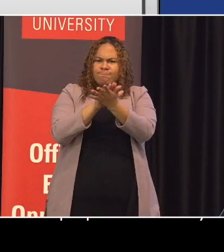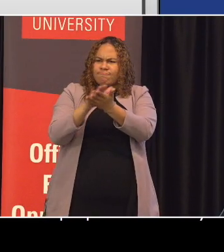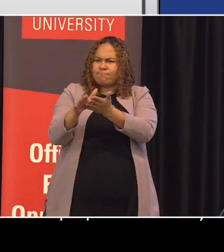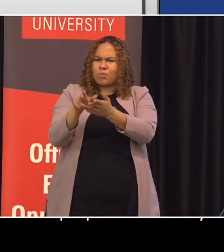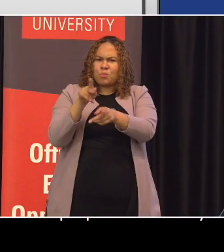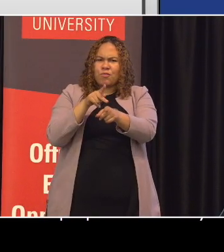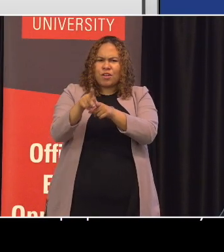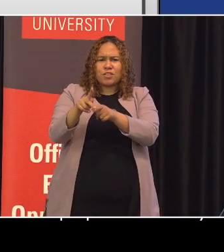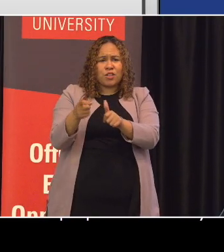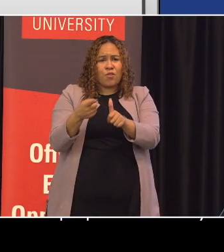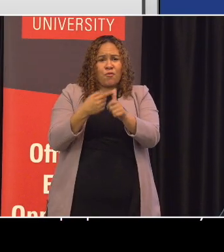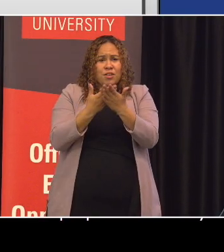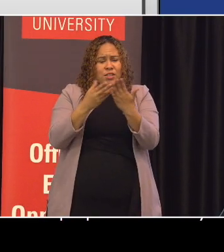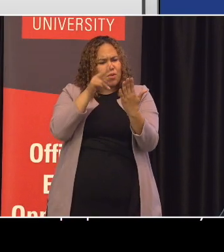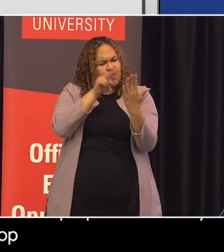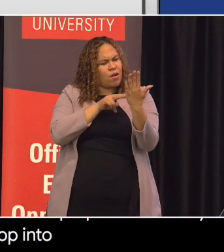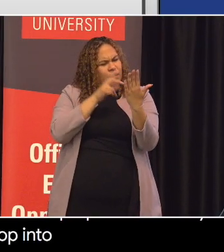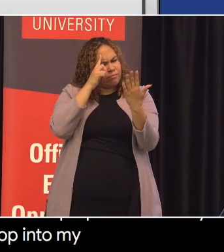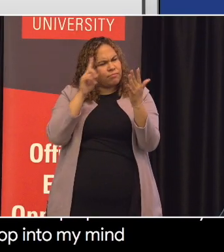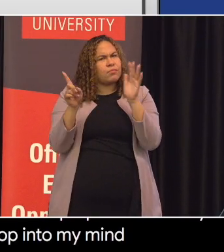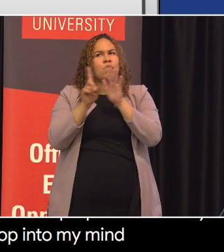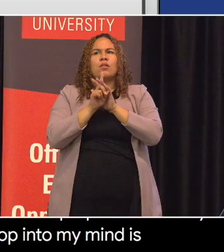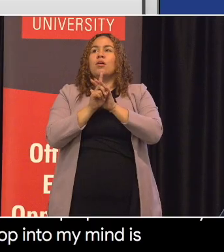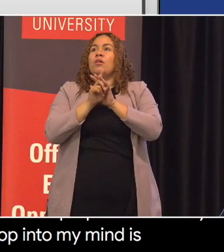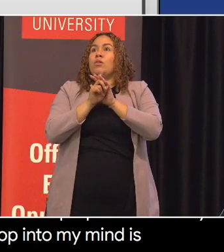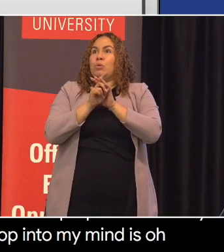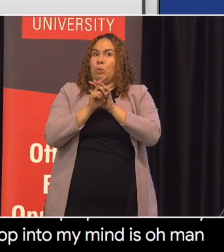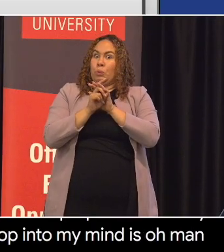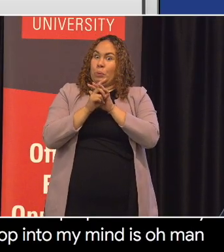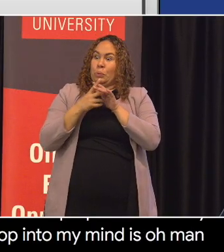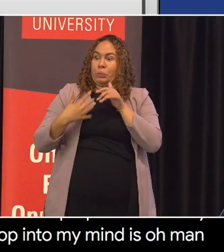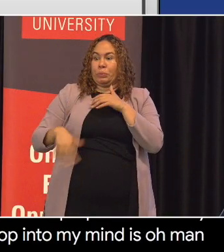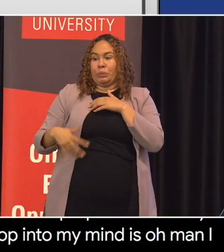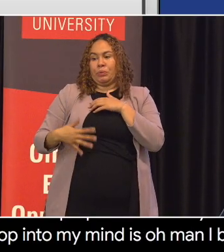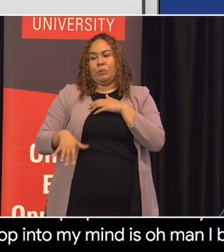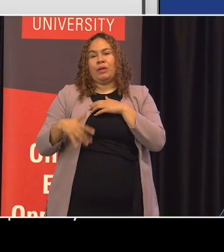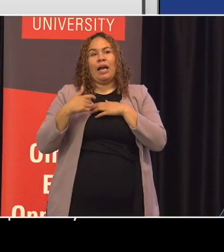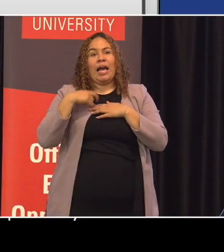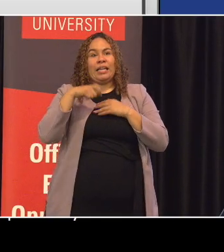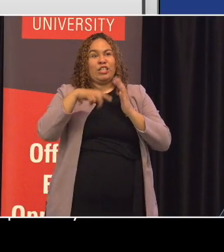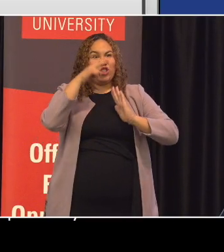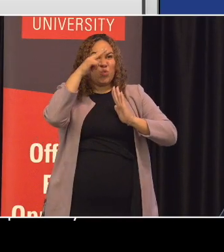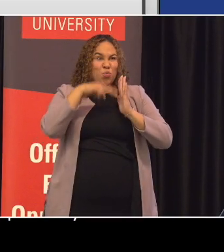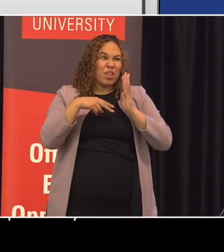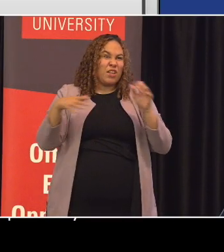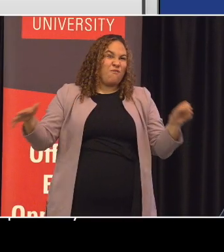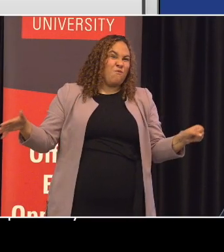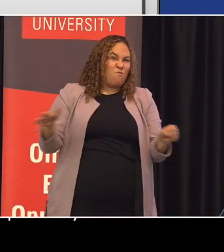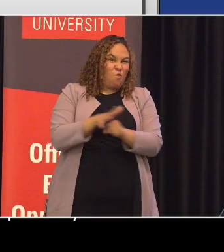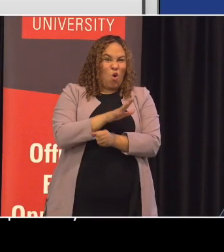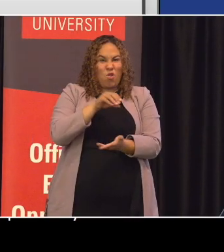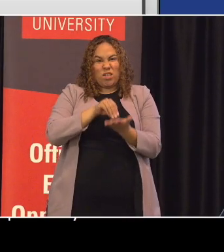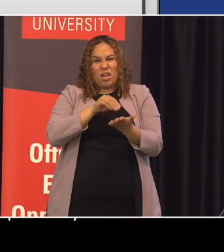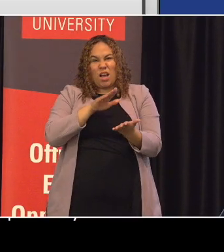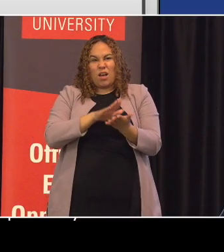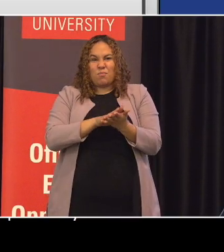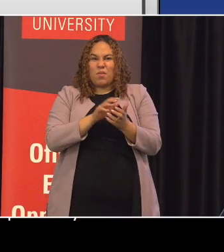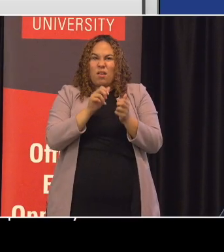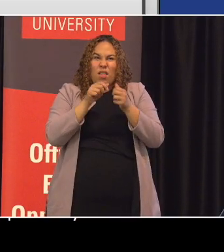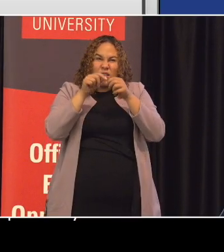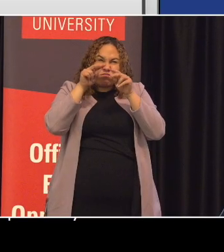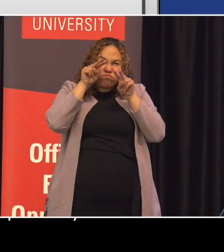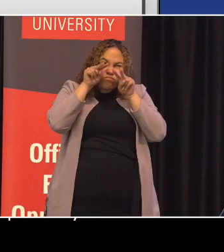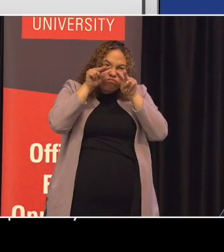the very first thing that would pop into my mind is, oh man, I better read everything else in this document with a fine-tooth comb